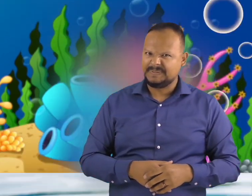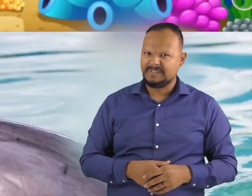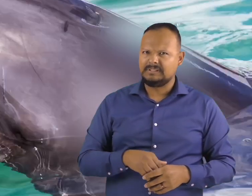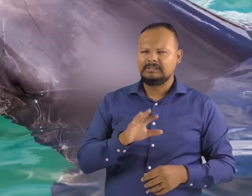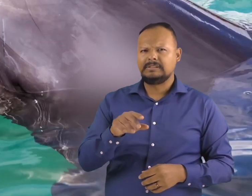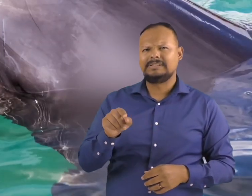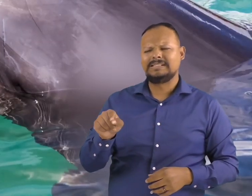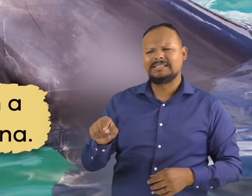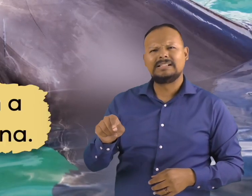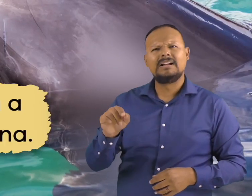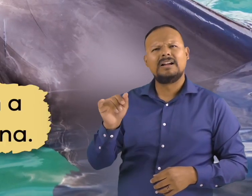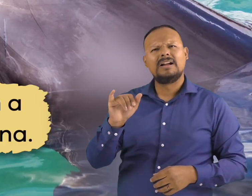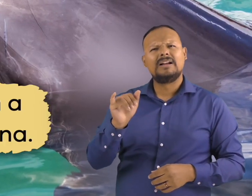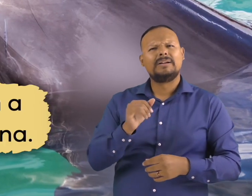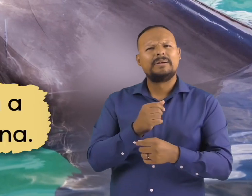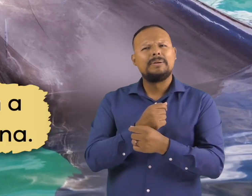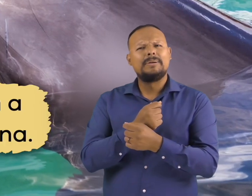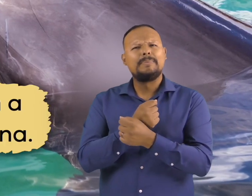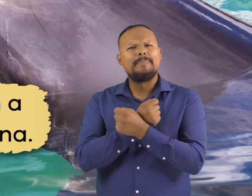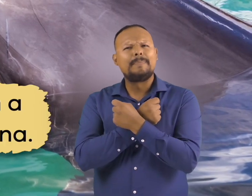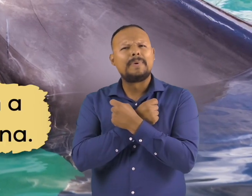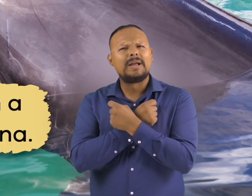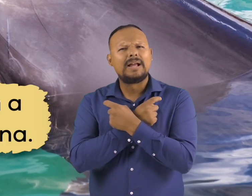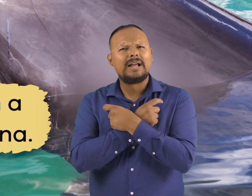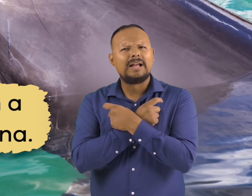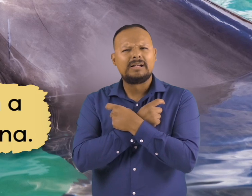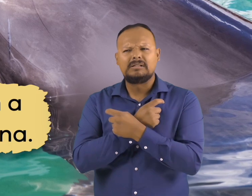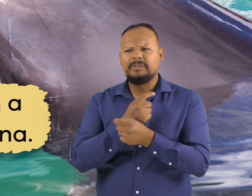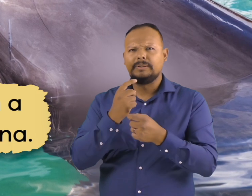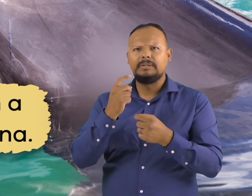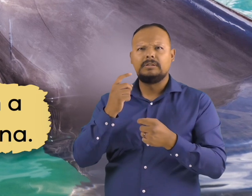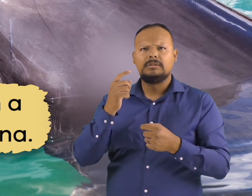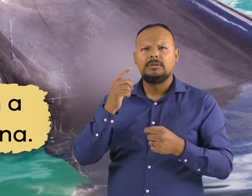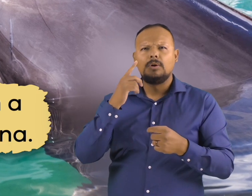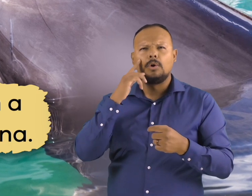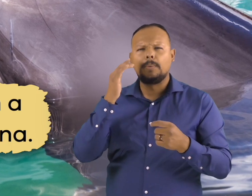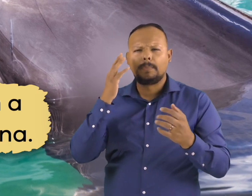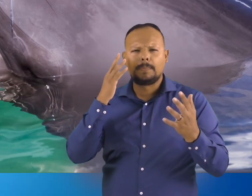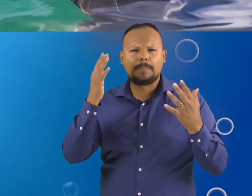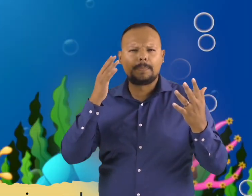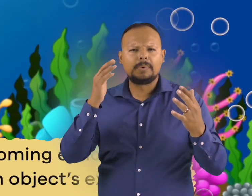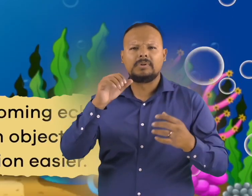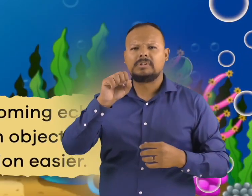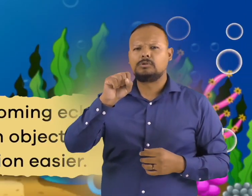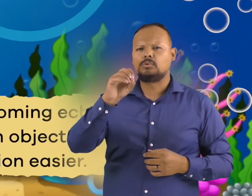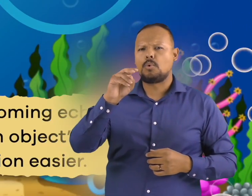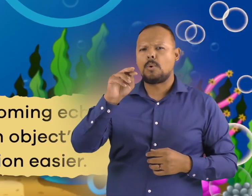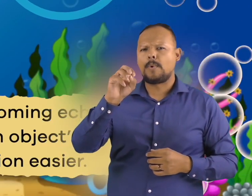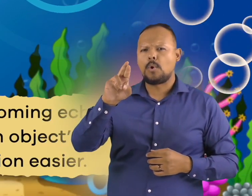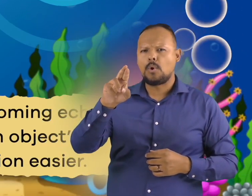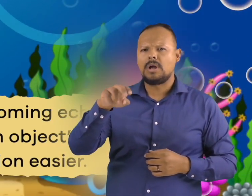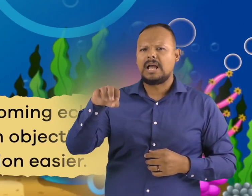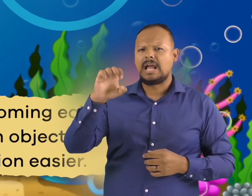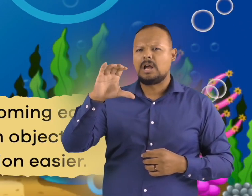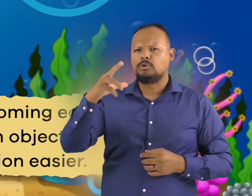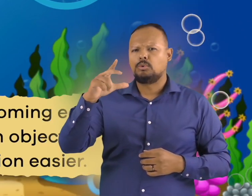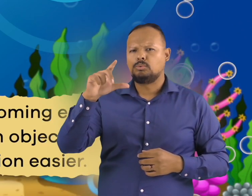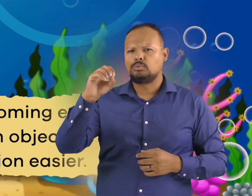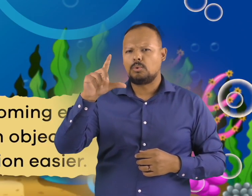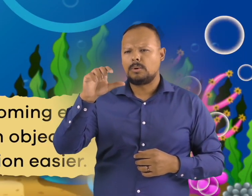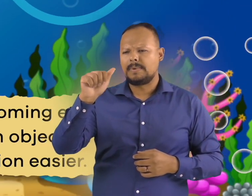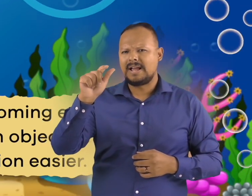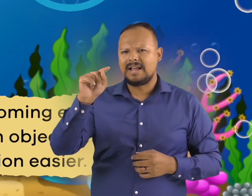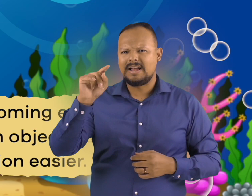hunt. The dolphin's teeth are arranged in a pattern that serves as an antenna. They use their teeth to receive